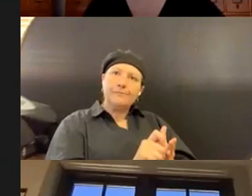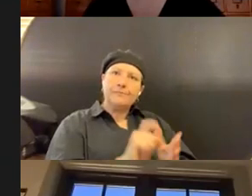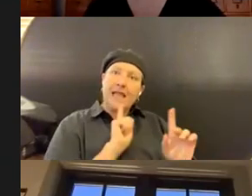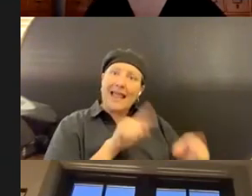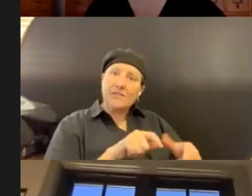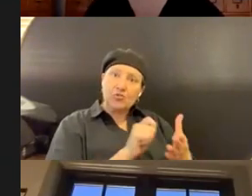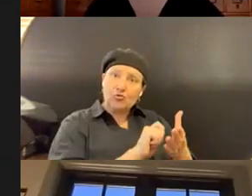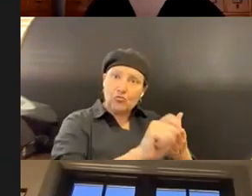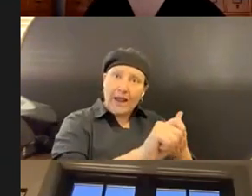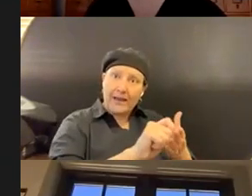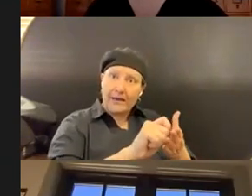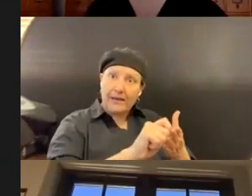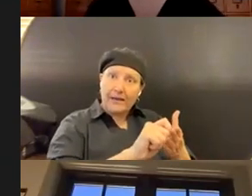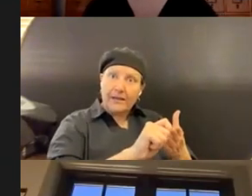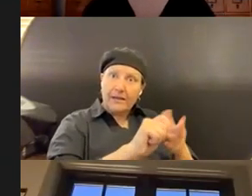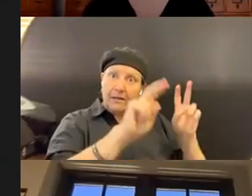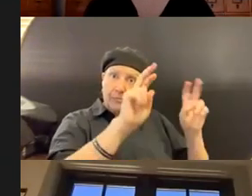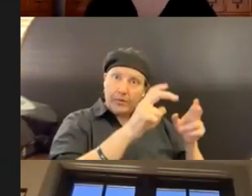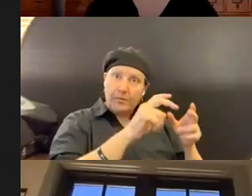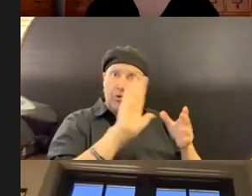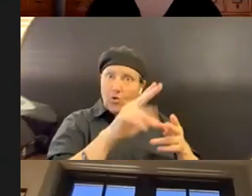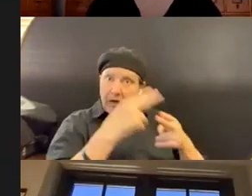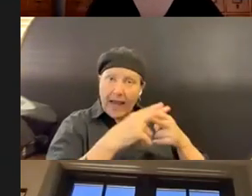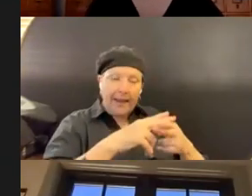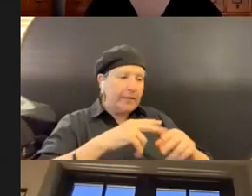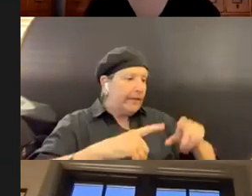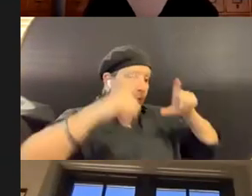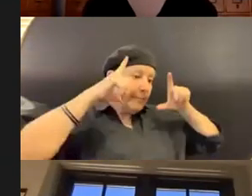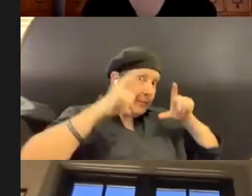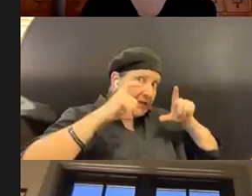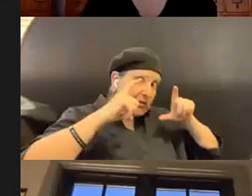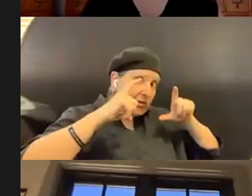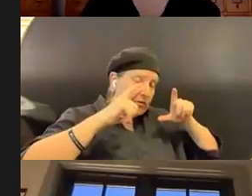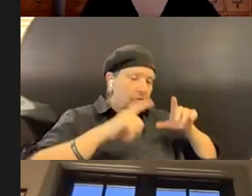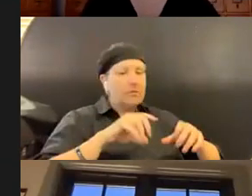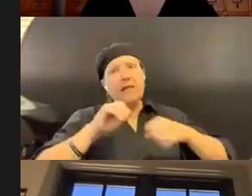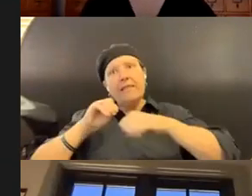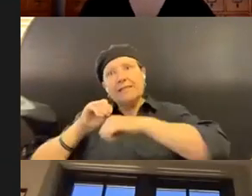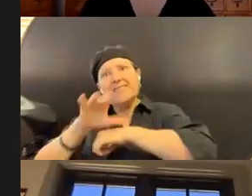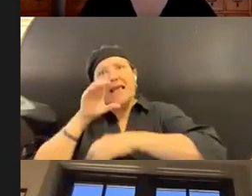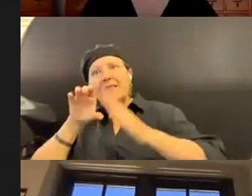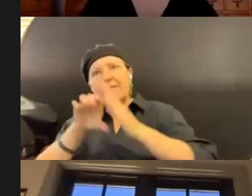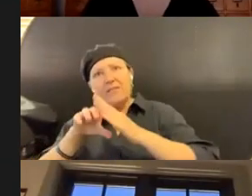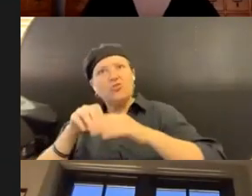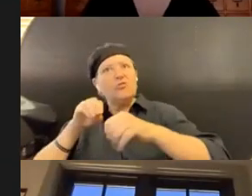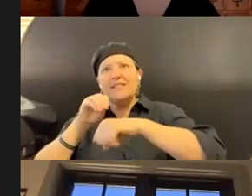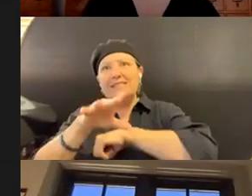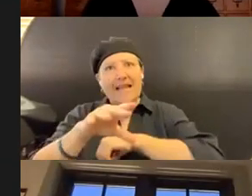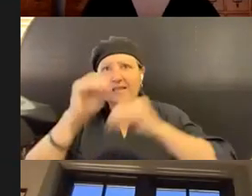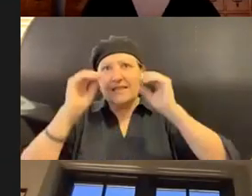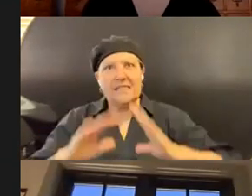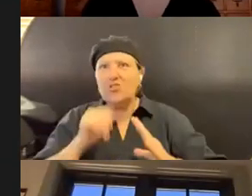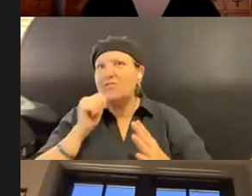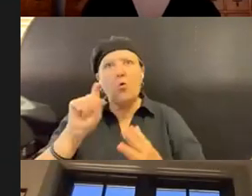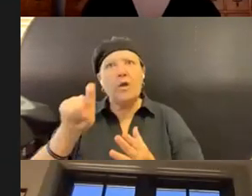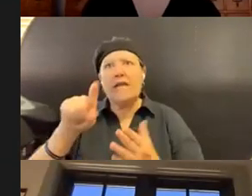sheet of paper, title it, and then take a picture of it and then submit it. You won't need to actually print any of those things out.